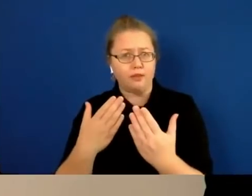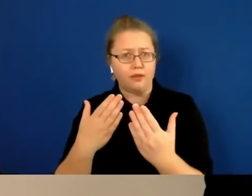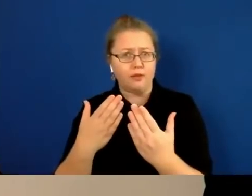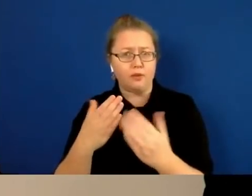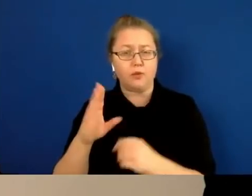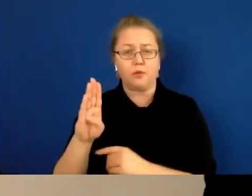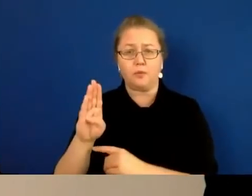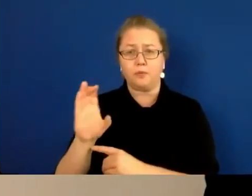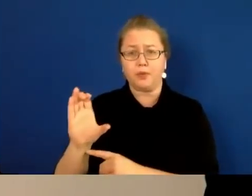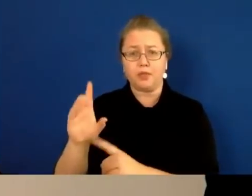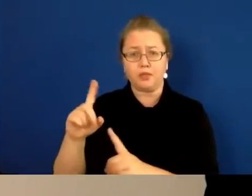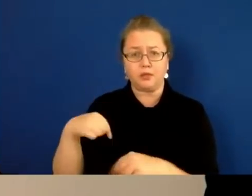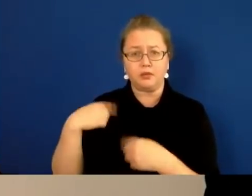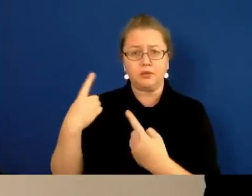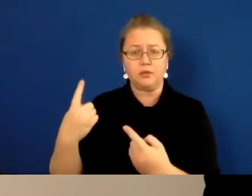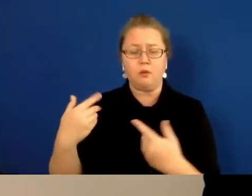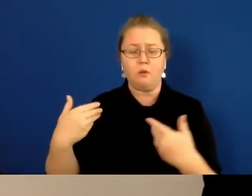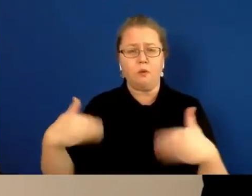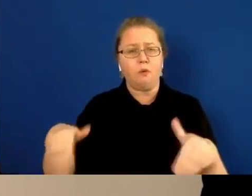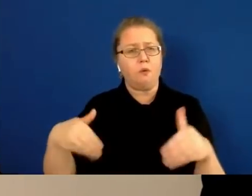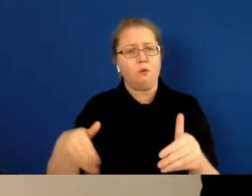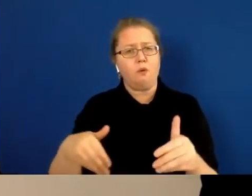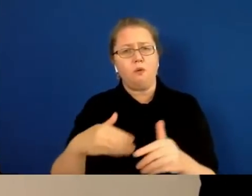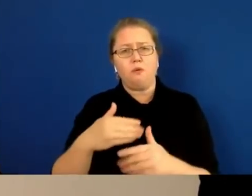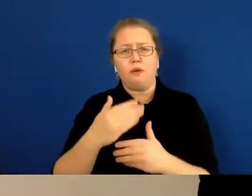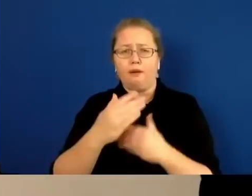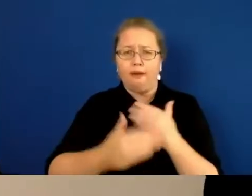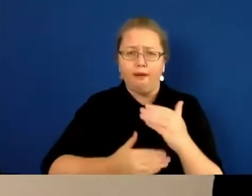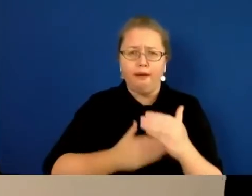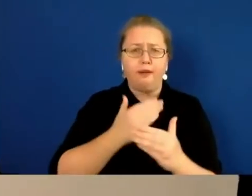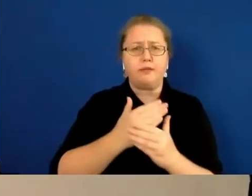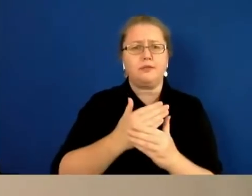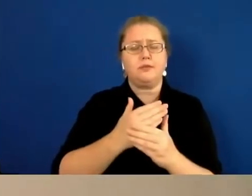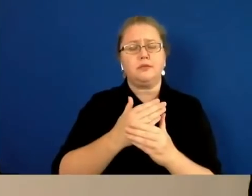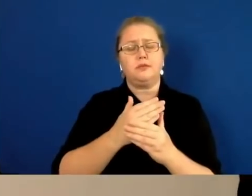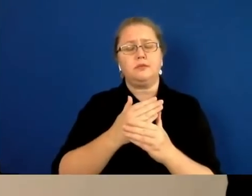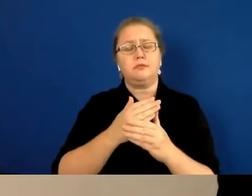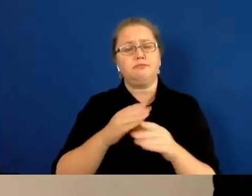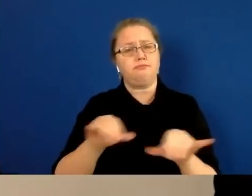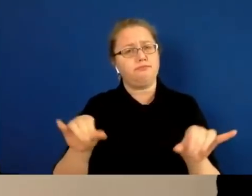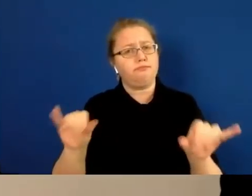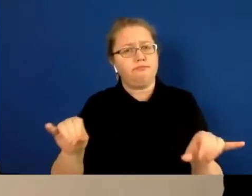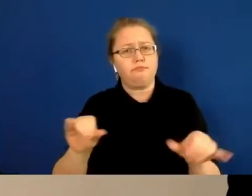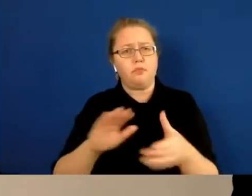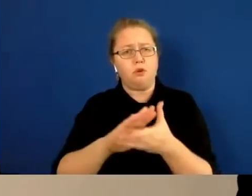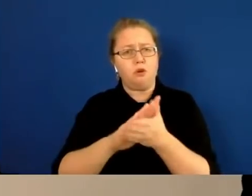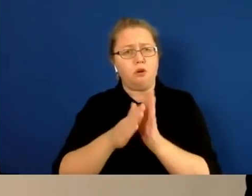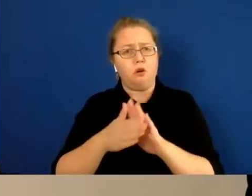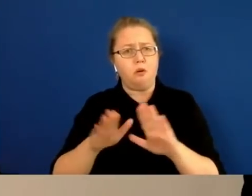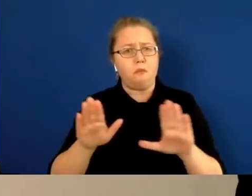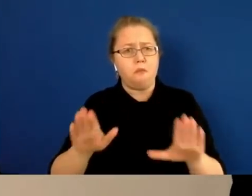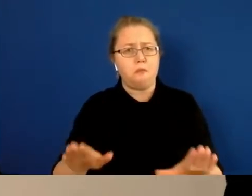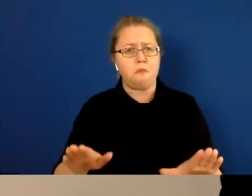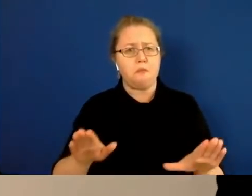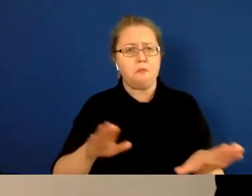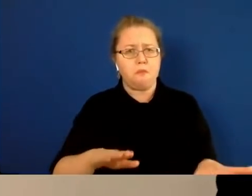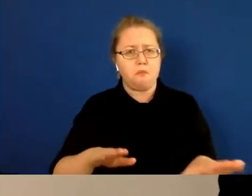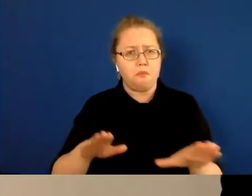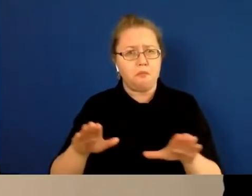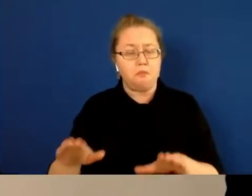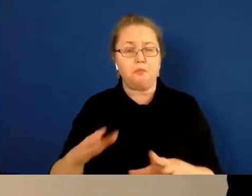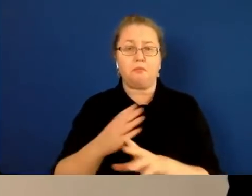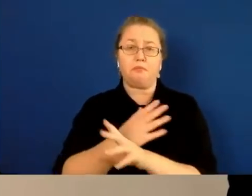need to also be aware that when we're out in the environment, that there is still this virus in our communities, and we need to use all of our layers